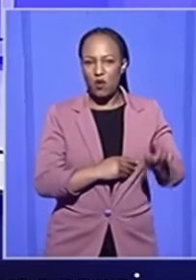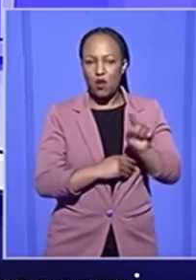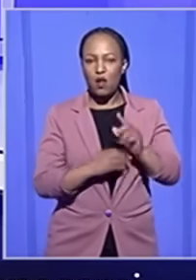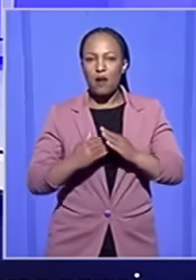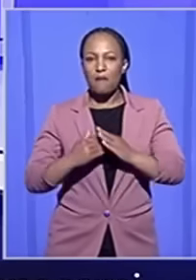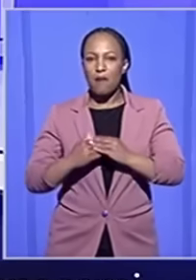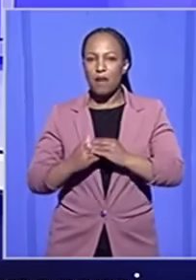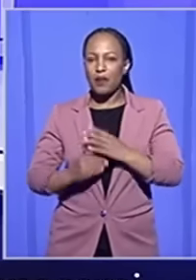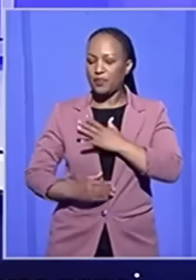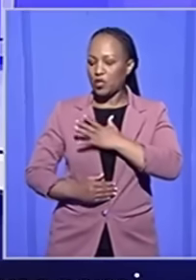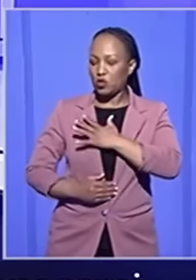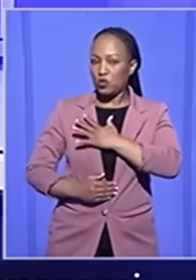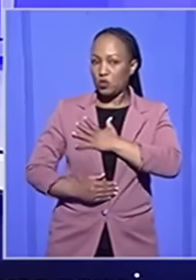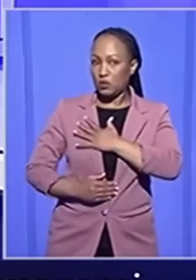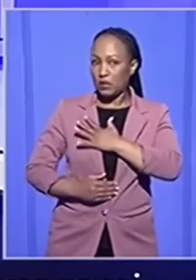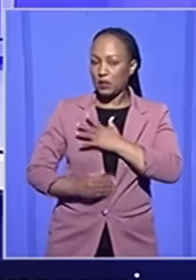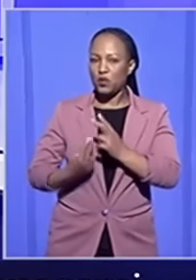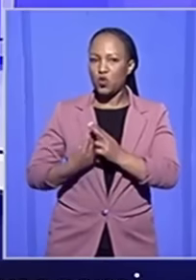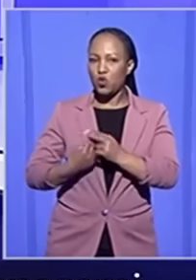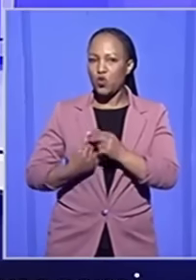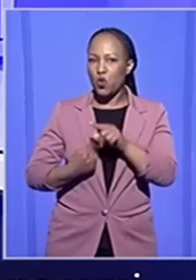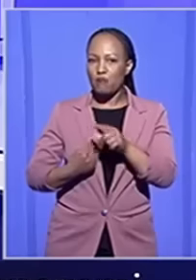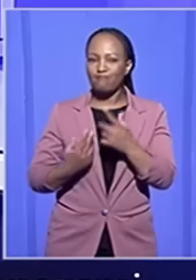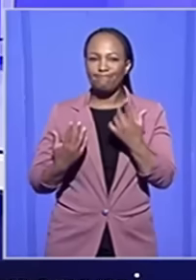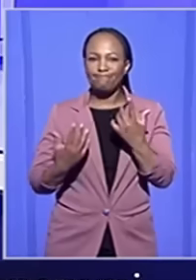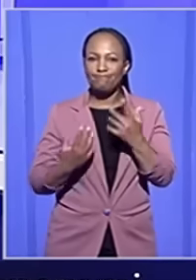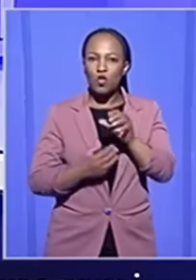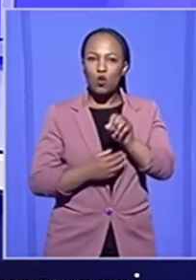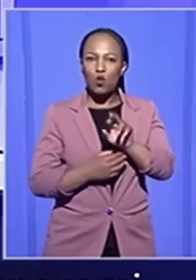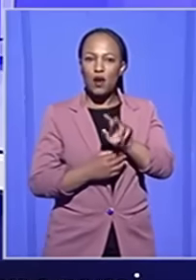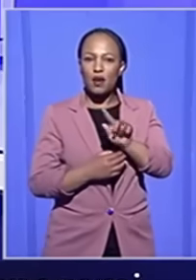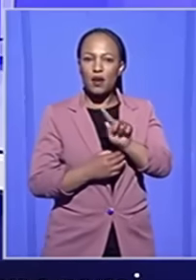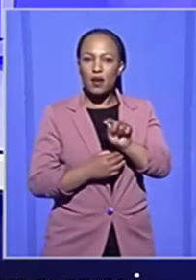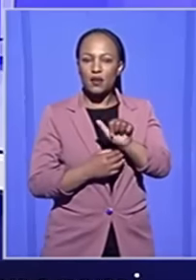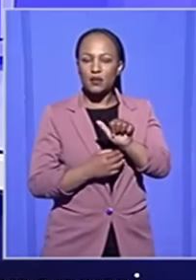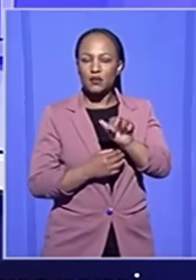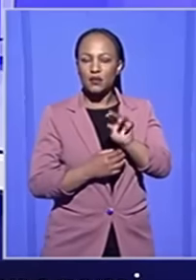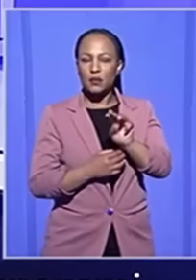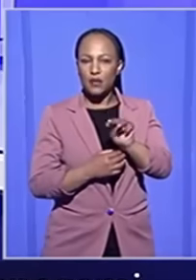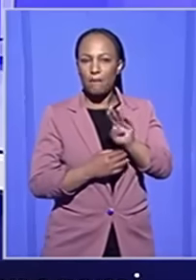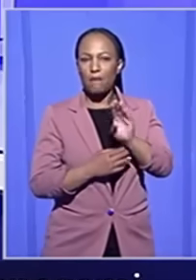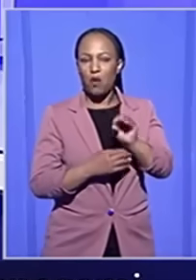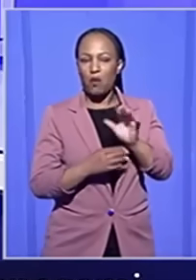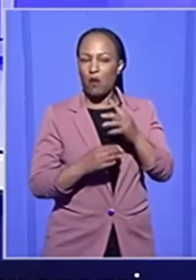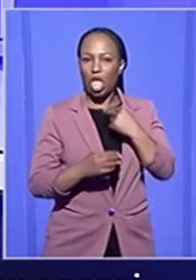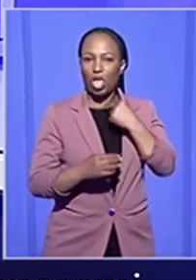badiri Solidarity di bakile kgoreletso kwa boemafofane jwa boditšhaba jwa OR Tambo.